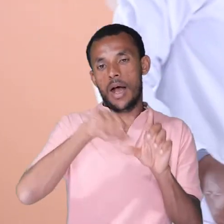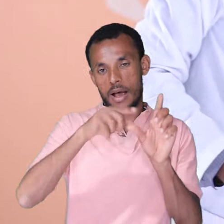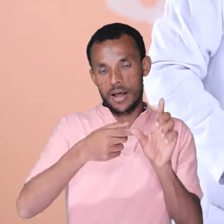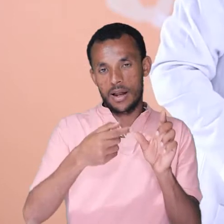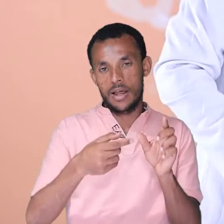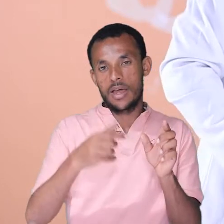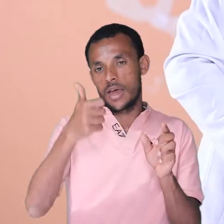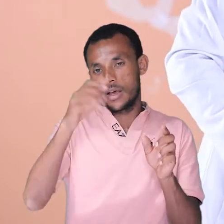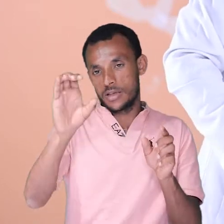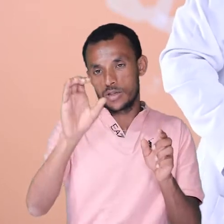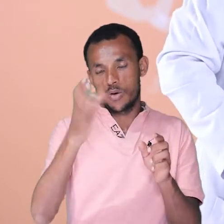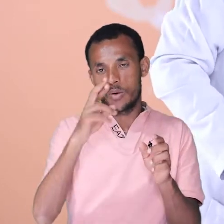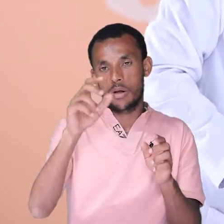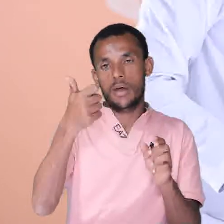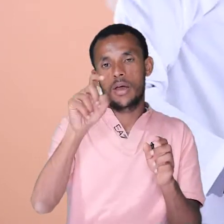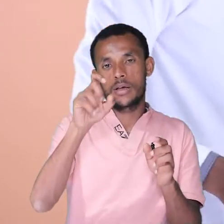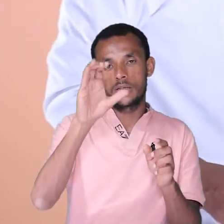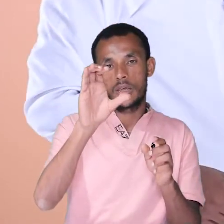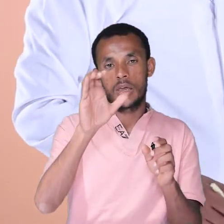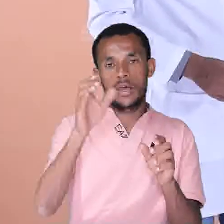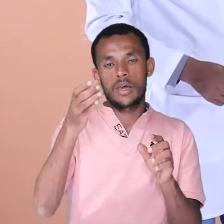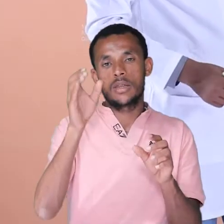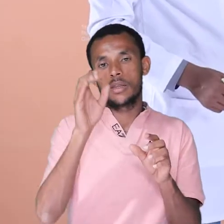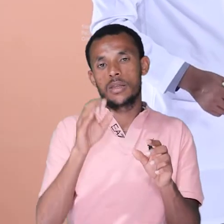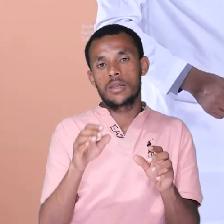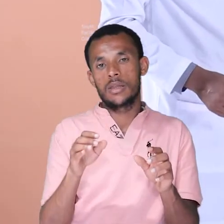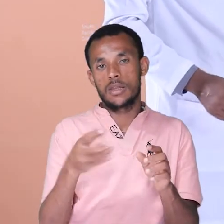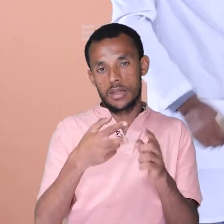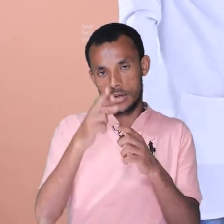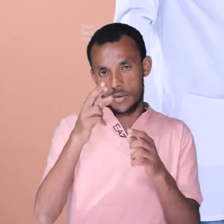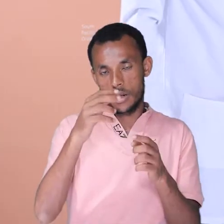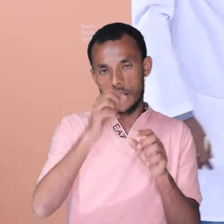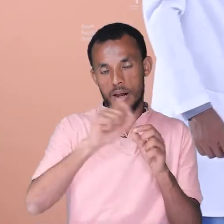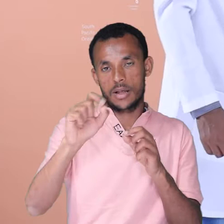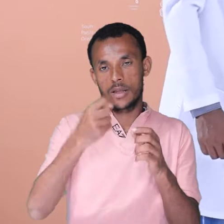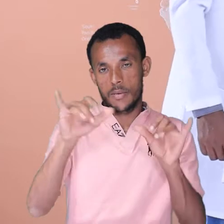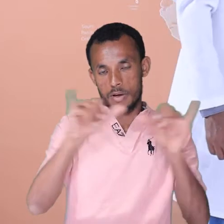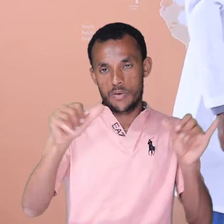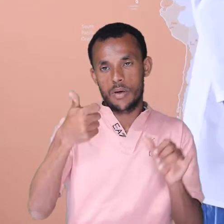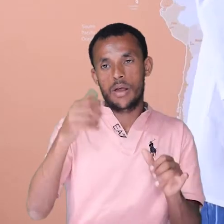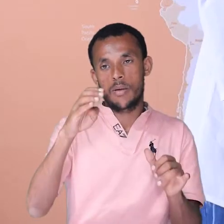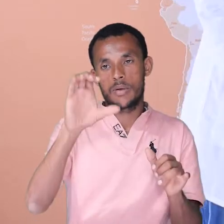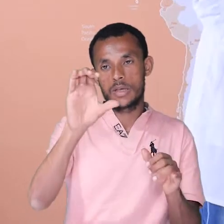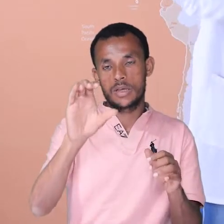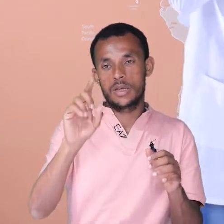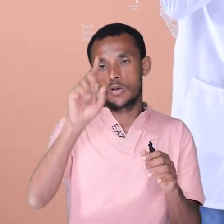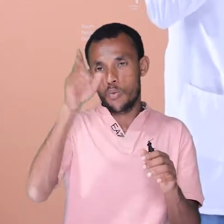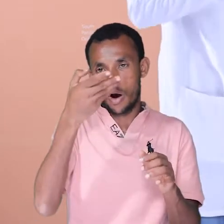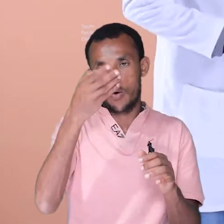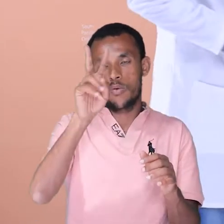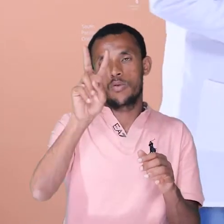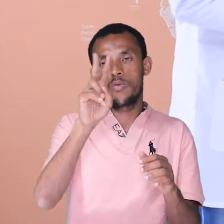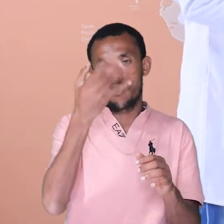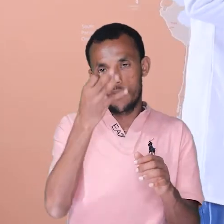AC or AXC is intercepted arc. Therefore, the measure of angle ABC is half of measure